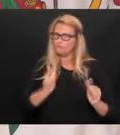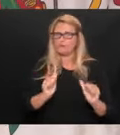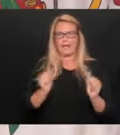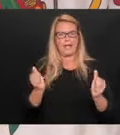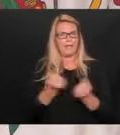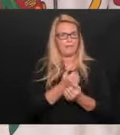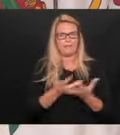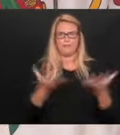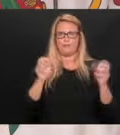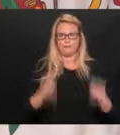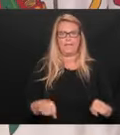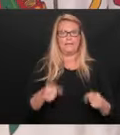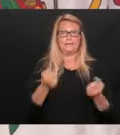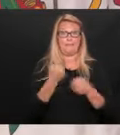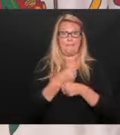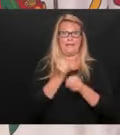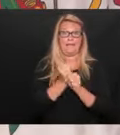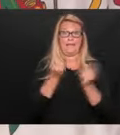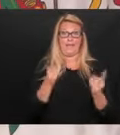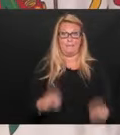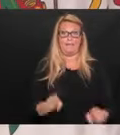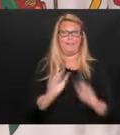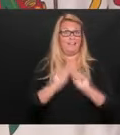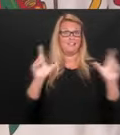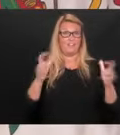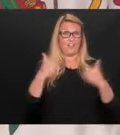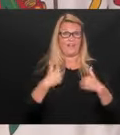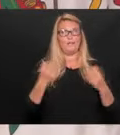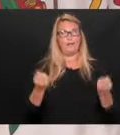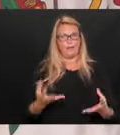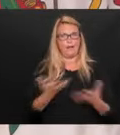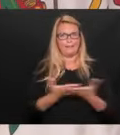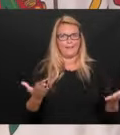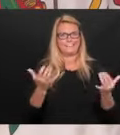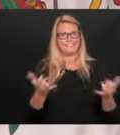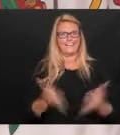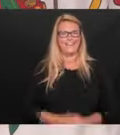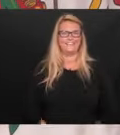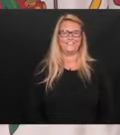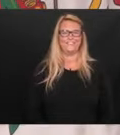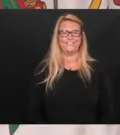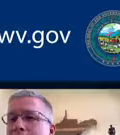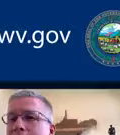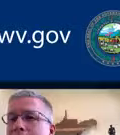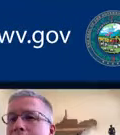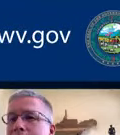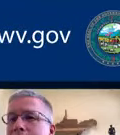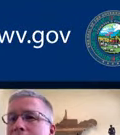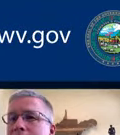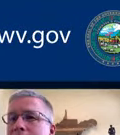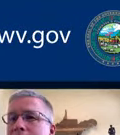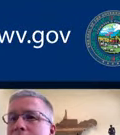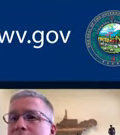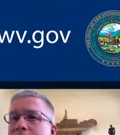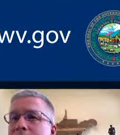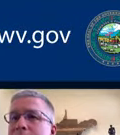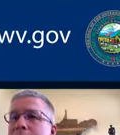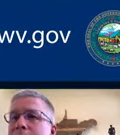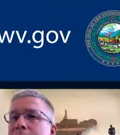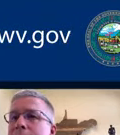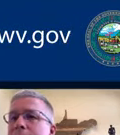possibly can to pull that off. That's all I got. There's a lot of stuff today. Thank y'all. All right, thank you, Governor. Let's now go to Dr. Clay Marsh,